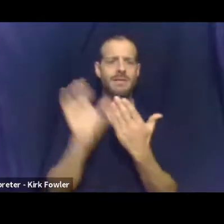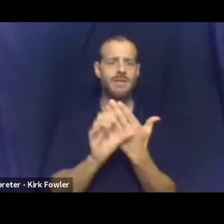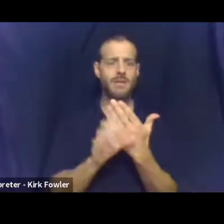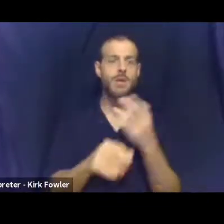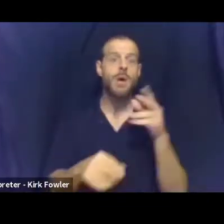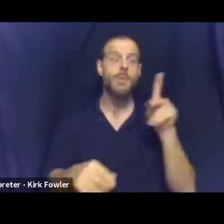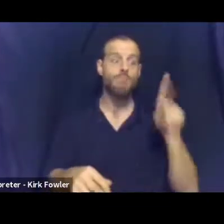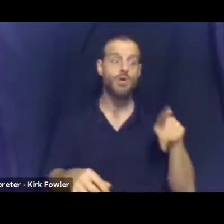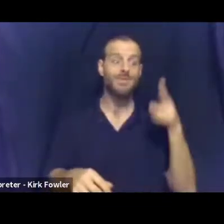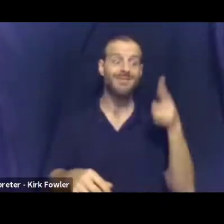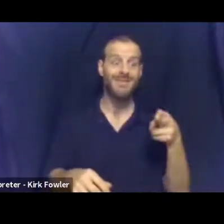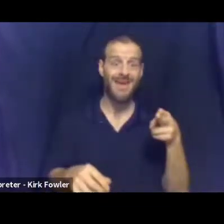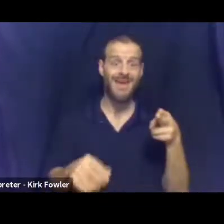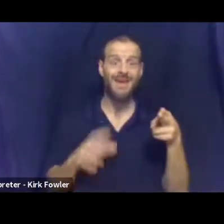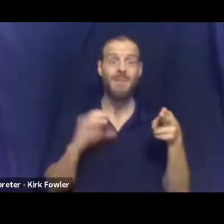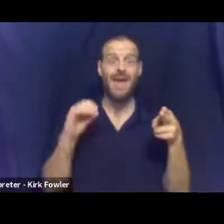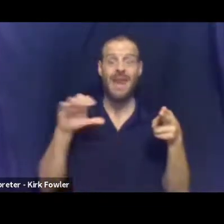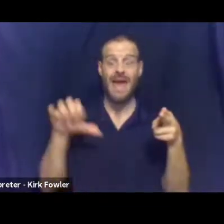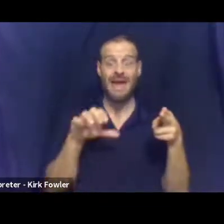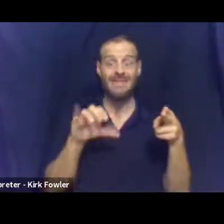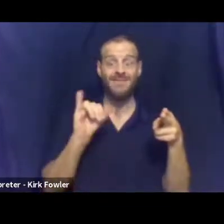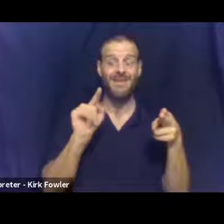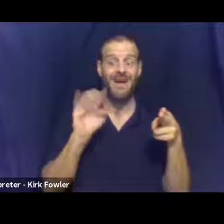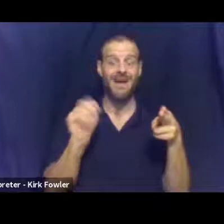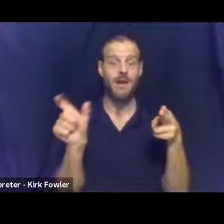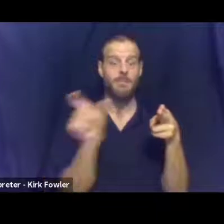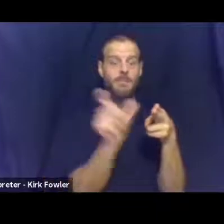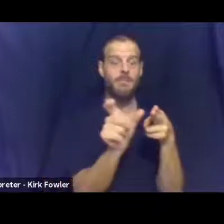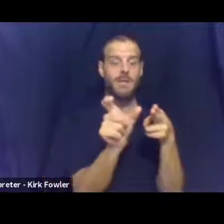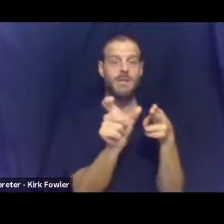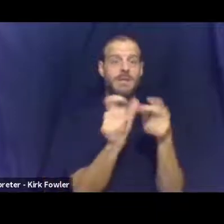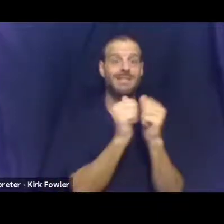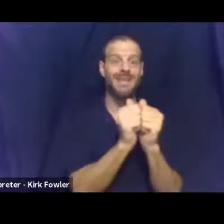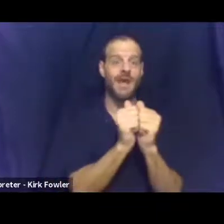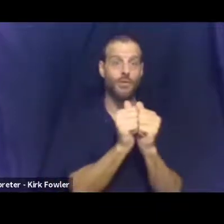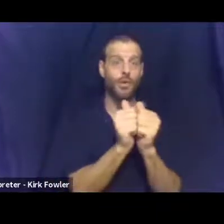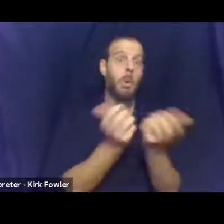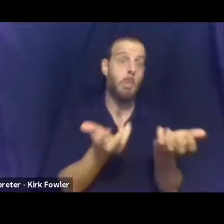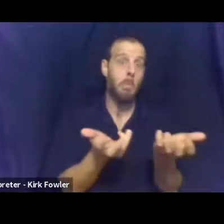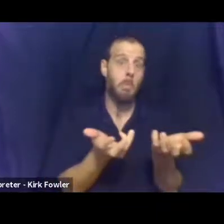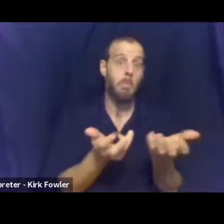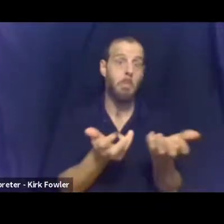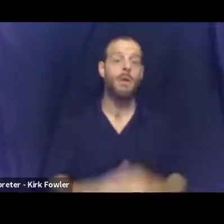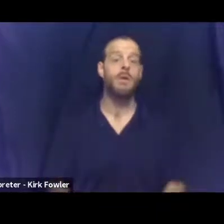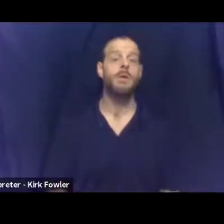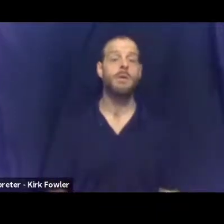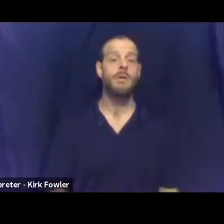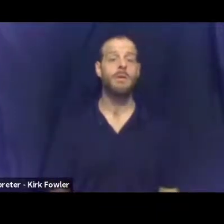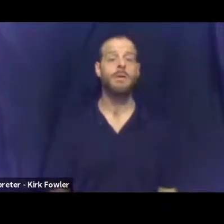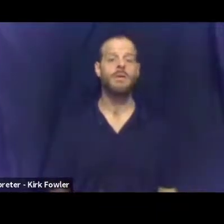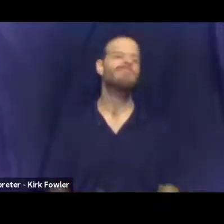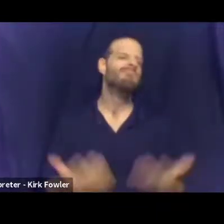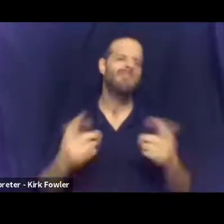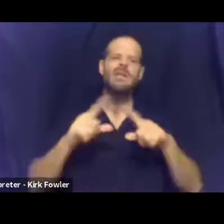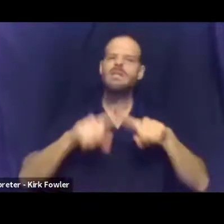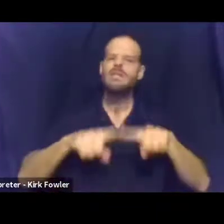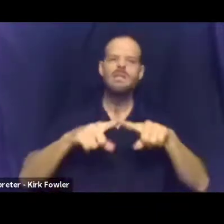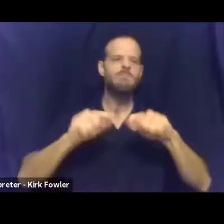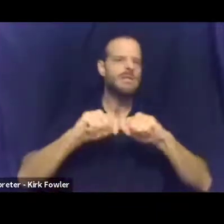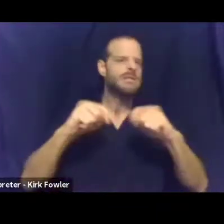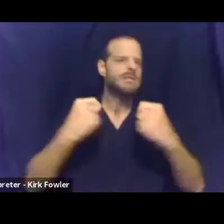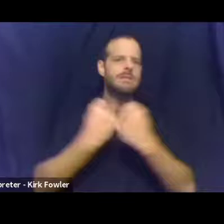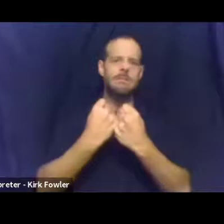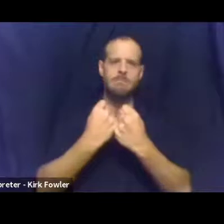doing it with them side by side. So, um, it really, again, it depends on your team, but I'm, I think